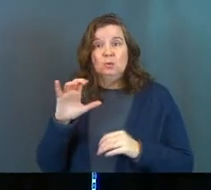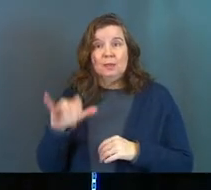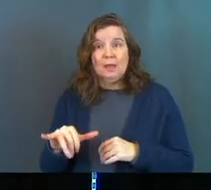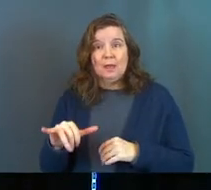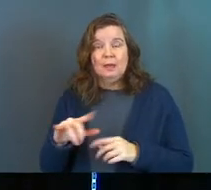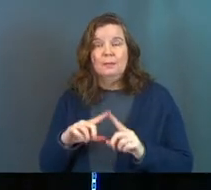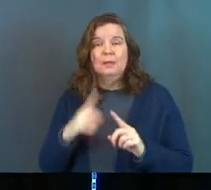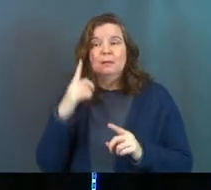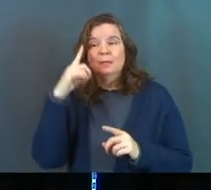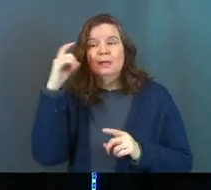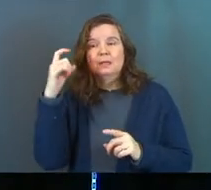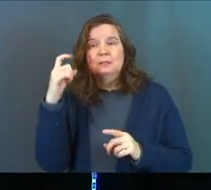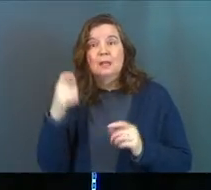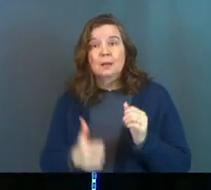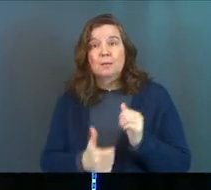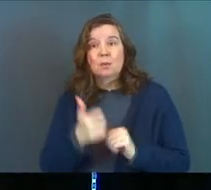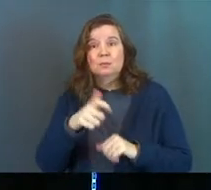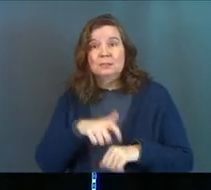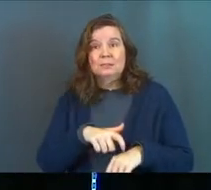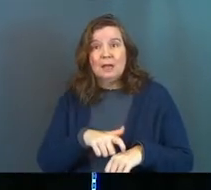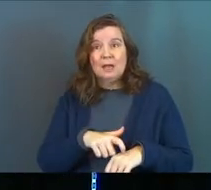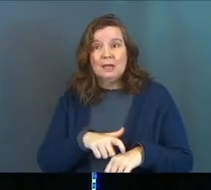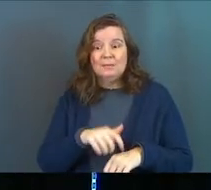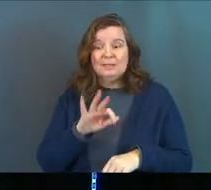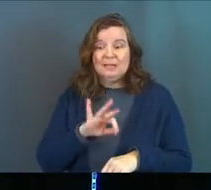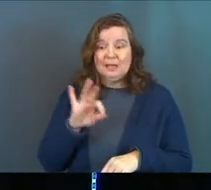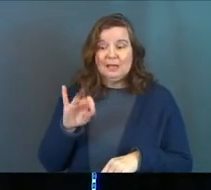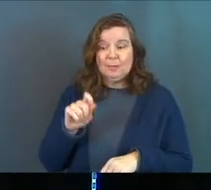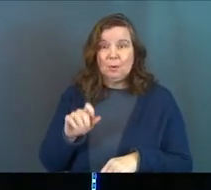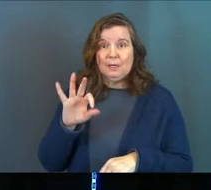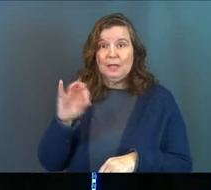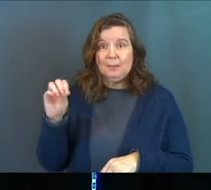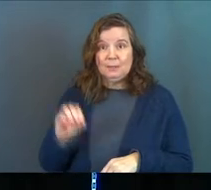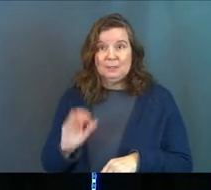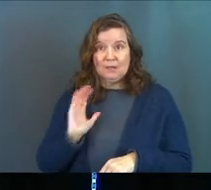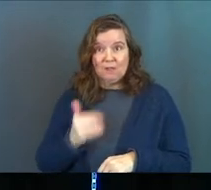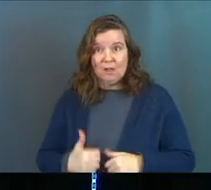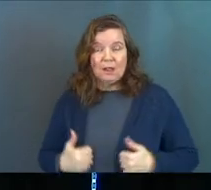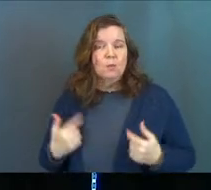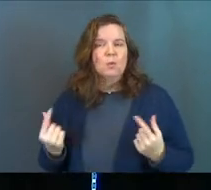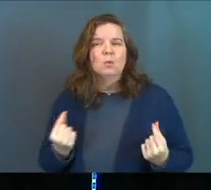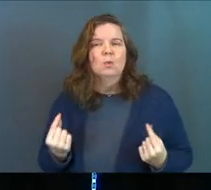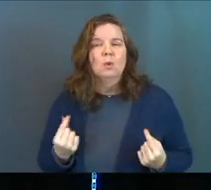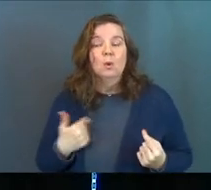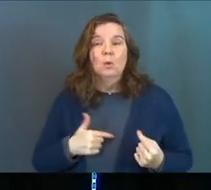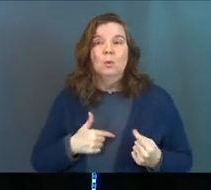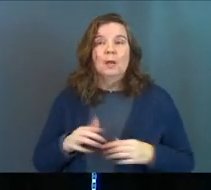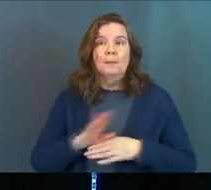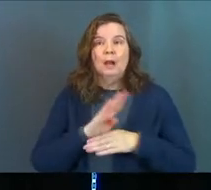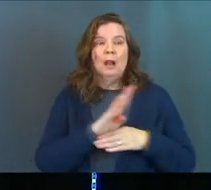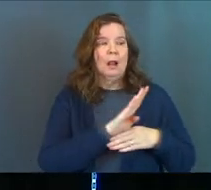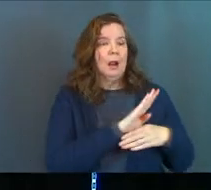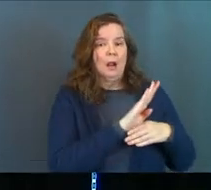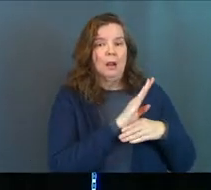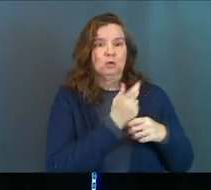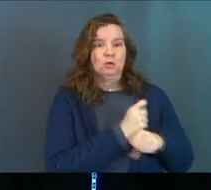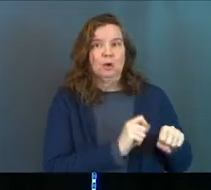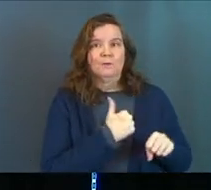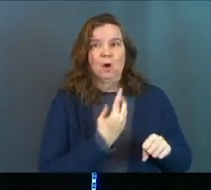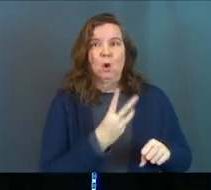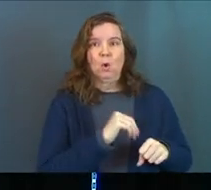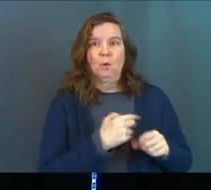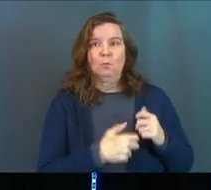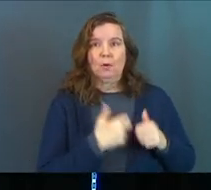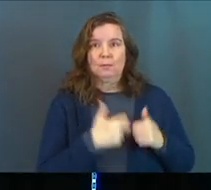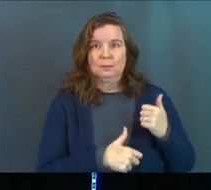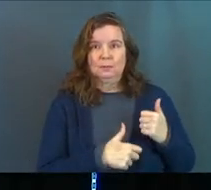that is because most of the time, 99.9% of our lives, what are we doing? We're busy about trying to solve our own